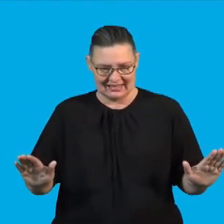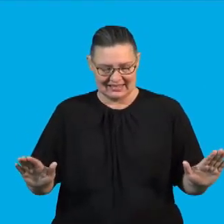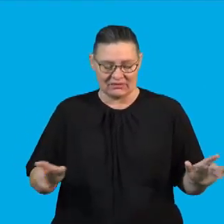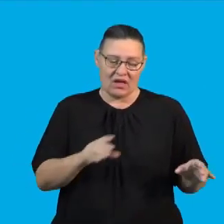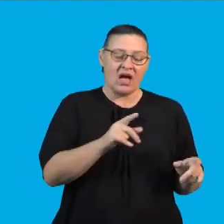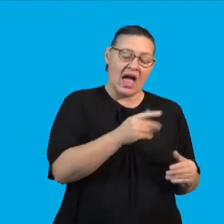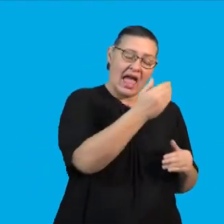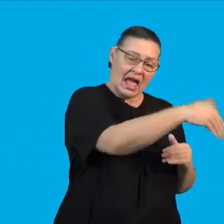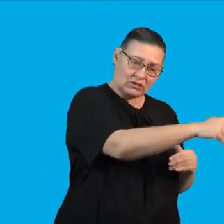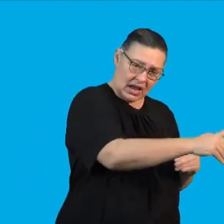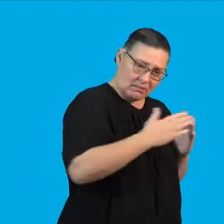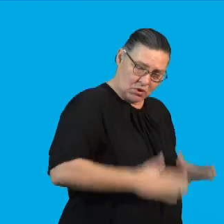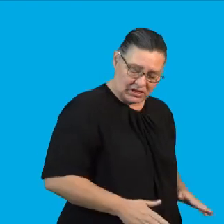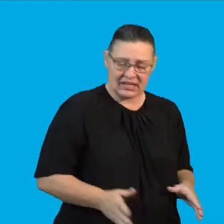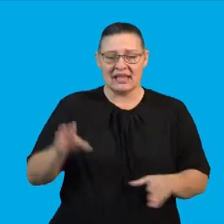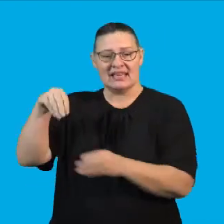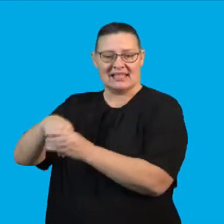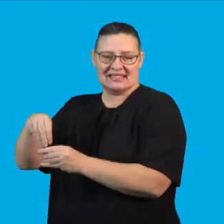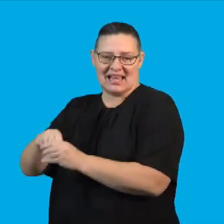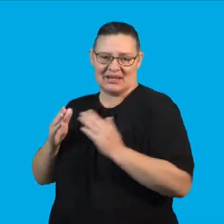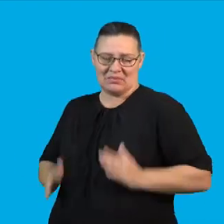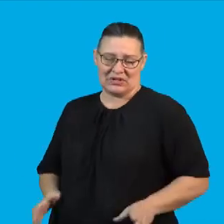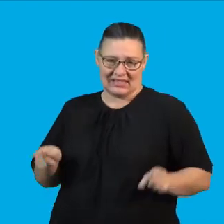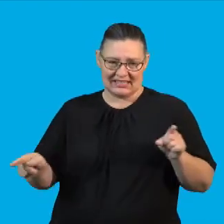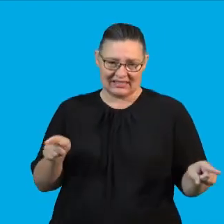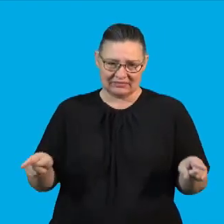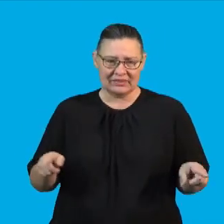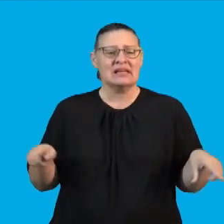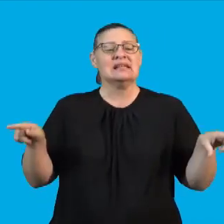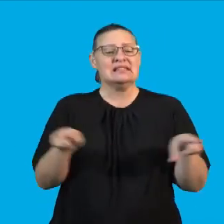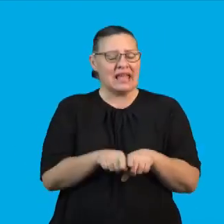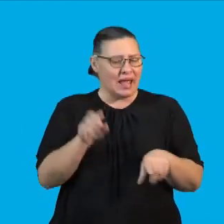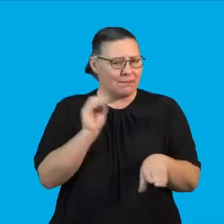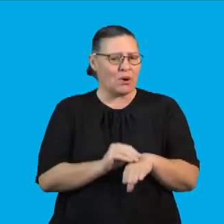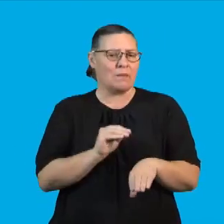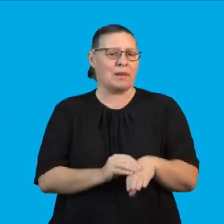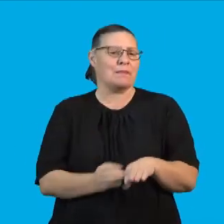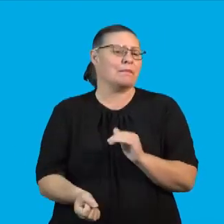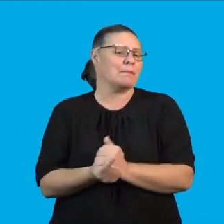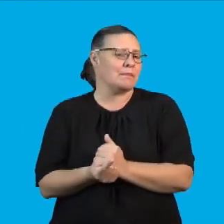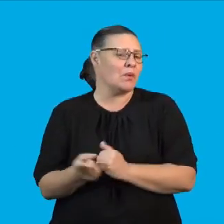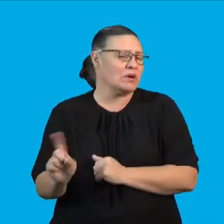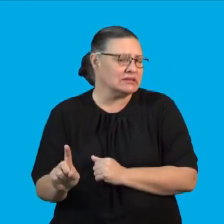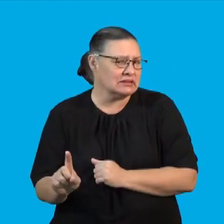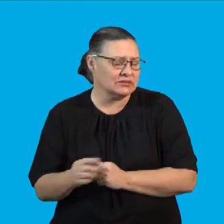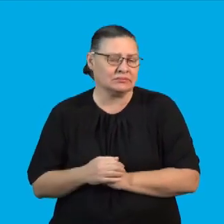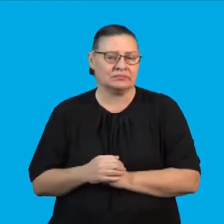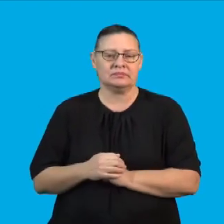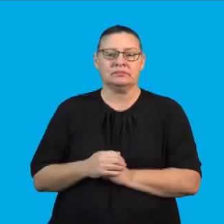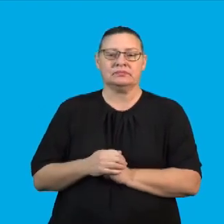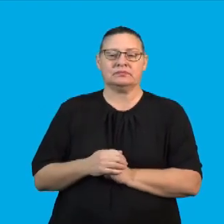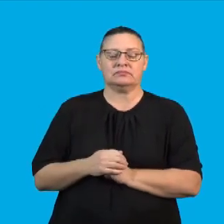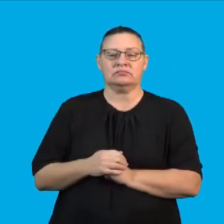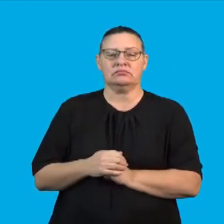inside the female body. There is a problem, just like in external fertilization. And what is the